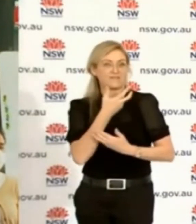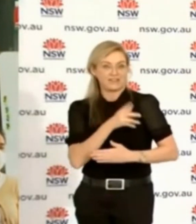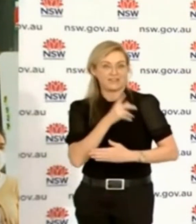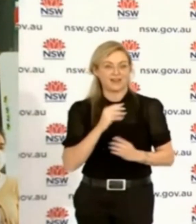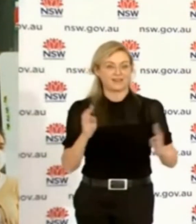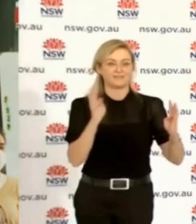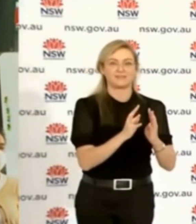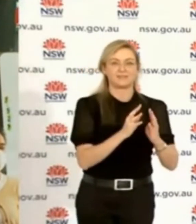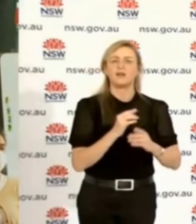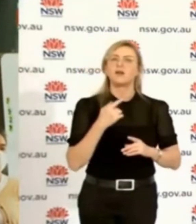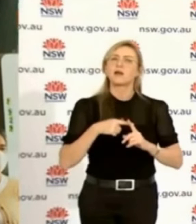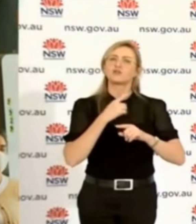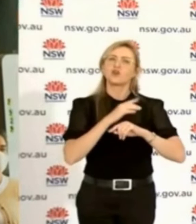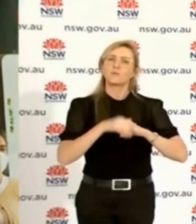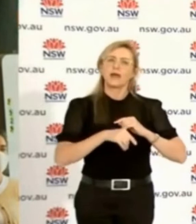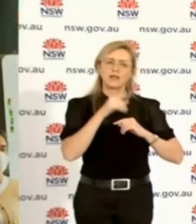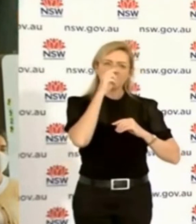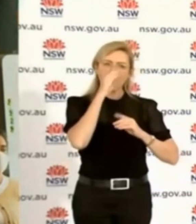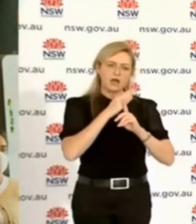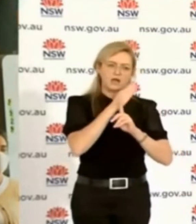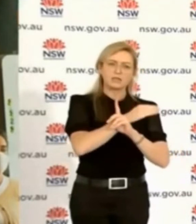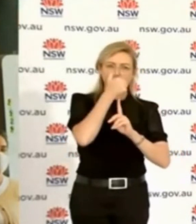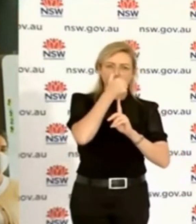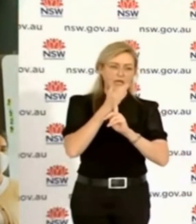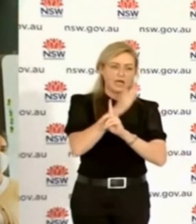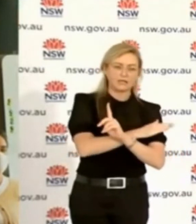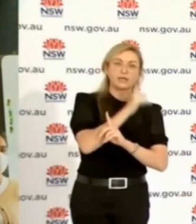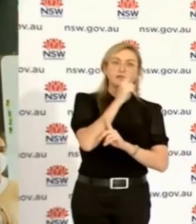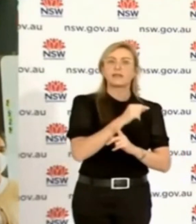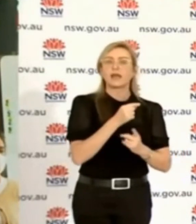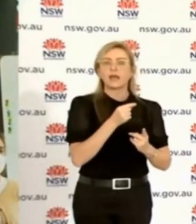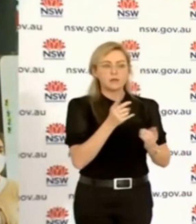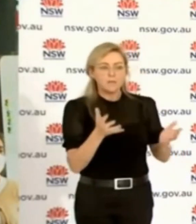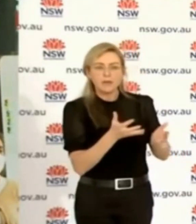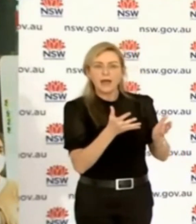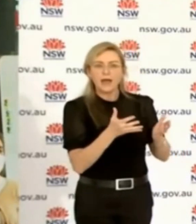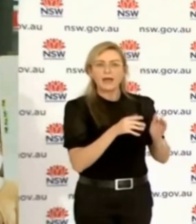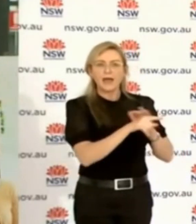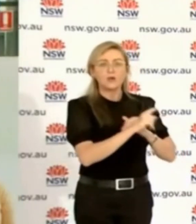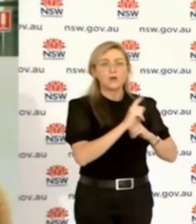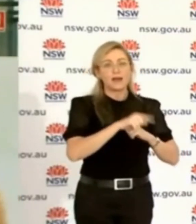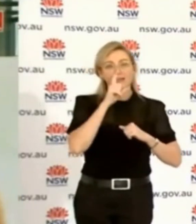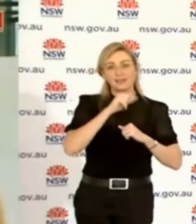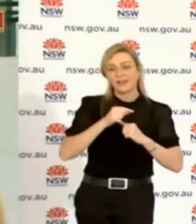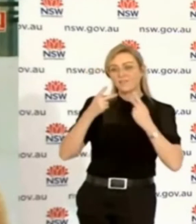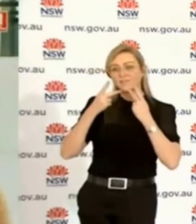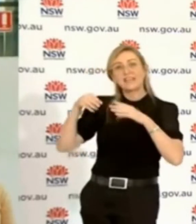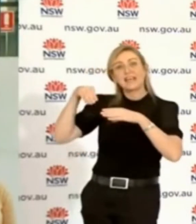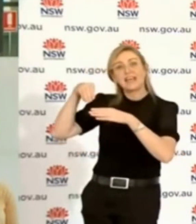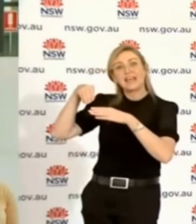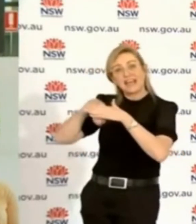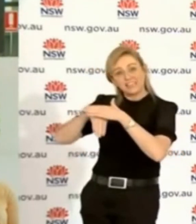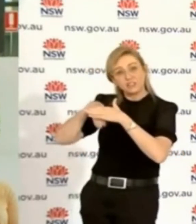the age of 16 will be able to access all outdoor settings, but will only be able to visit indoor venues with members of their household. So does that